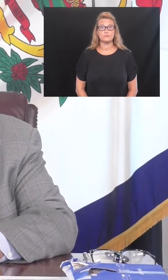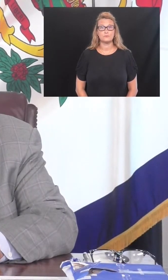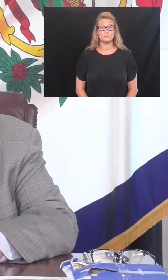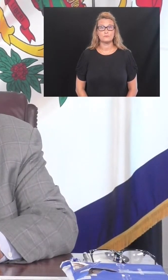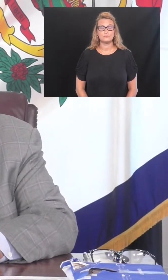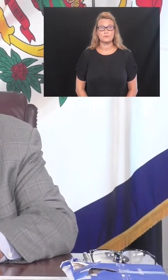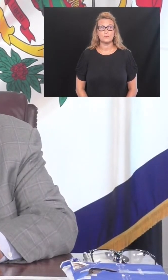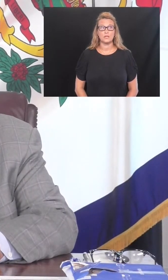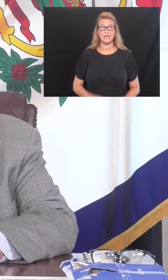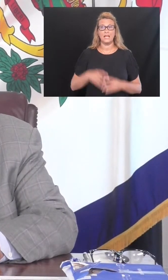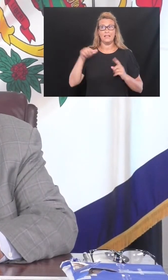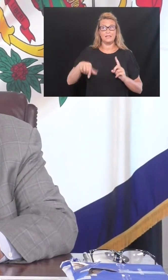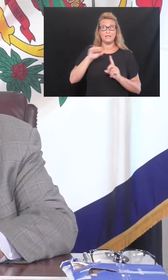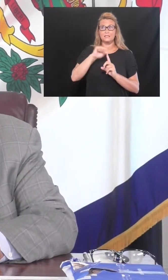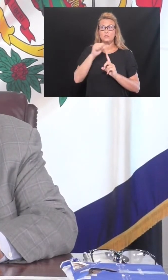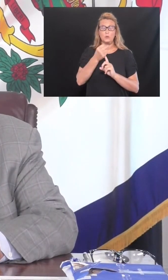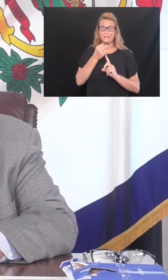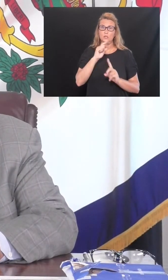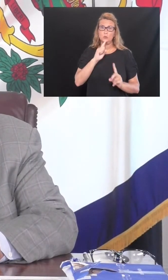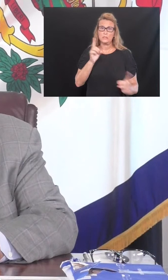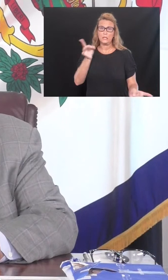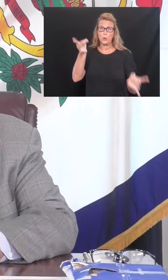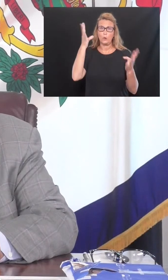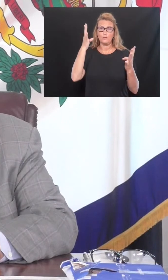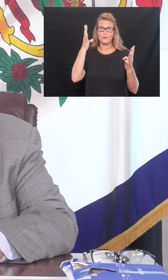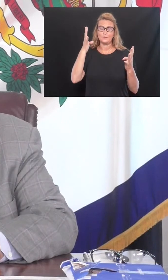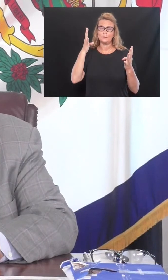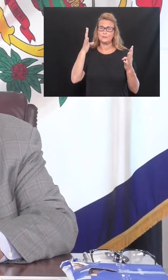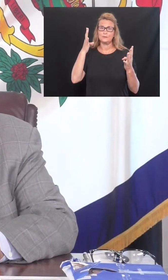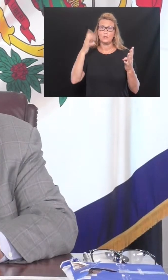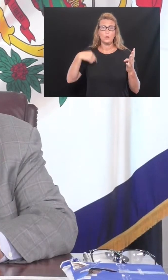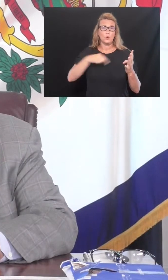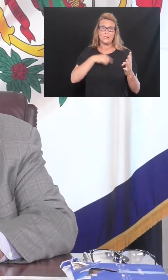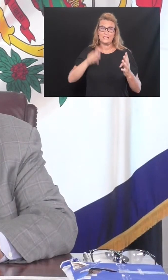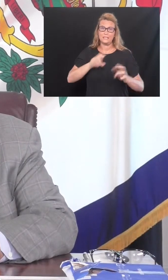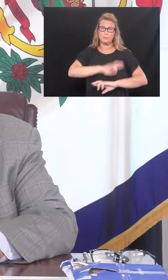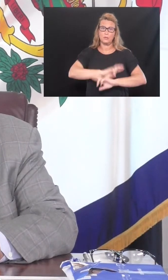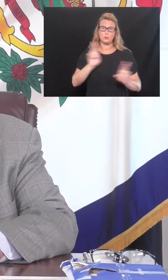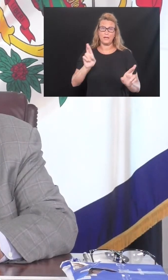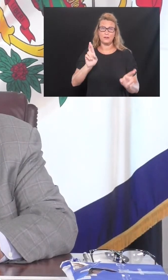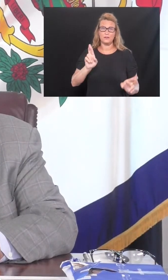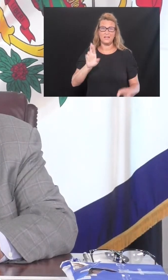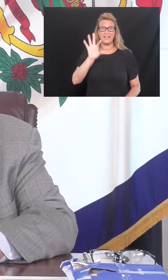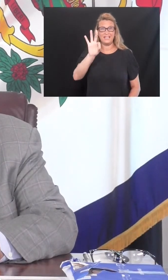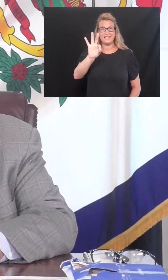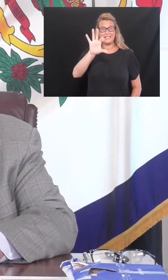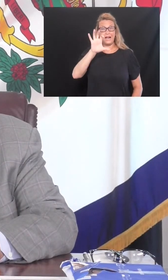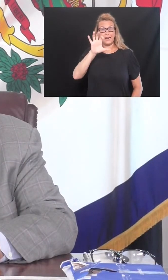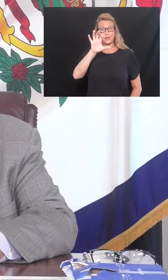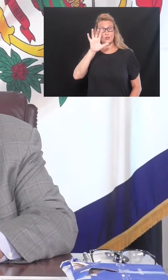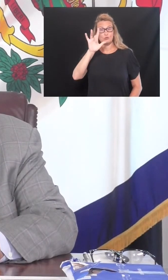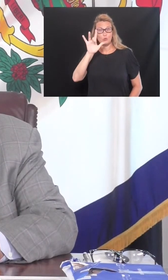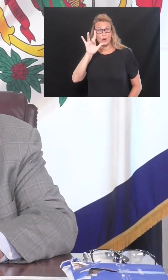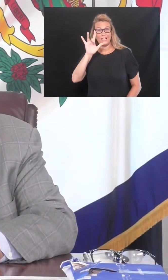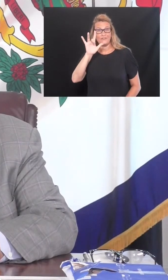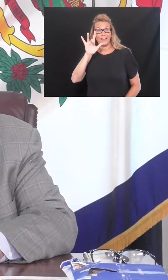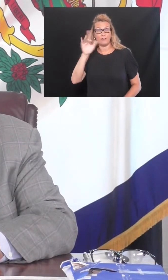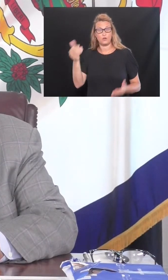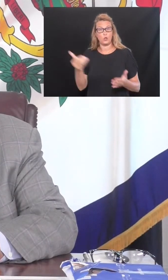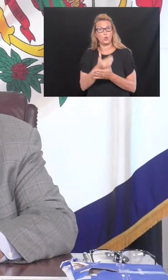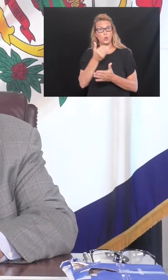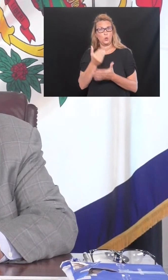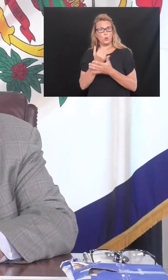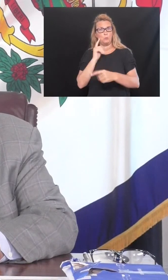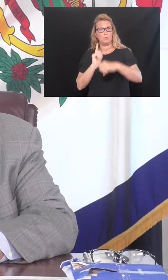better really buckle up. We have 925 new cases since our last